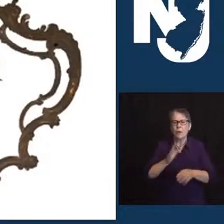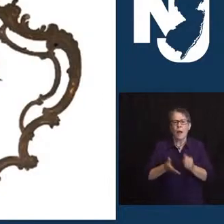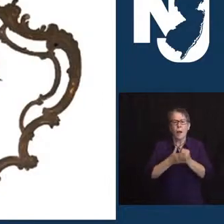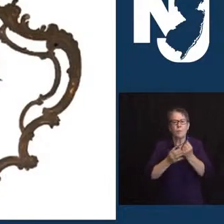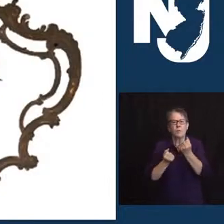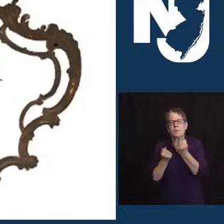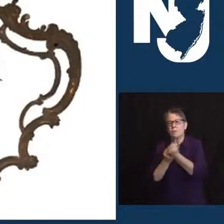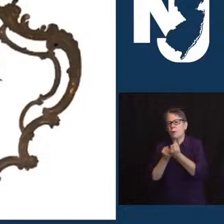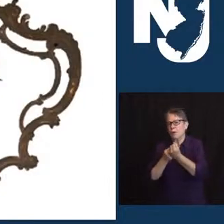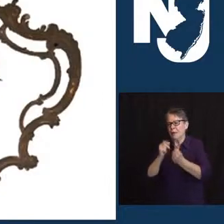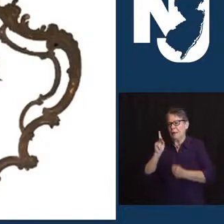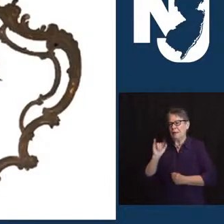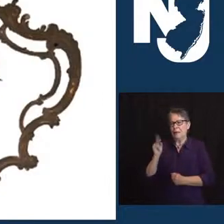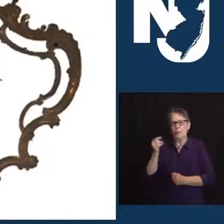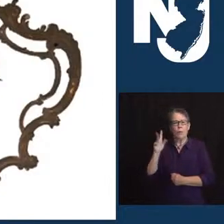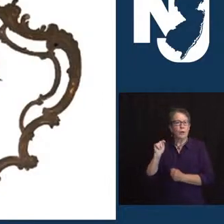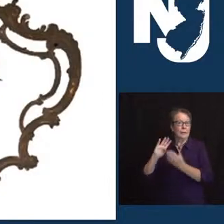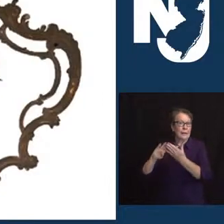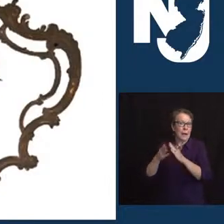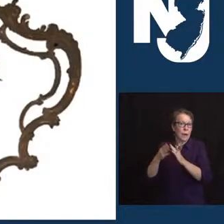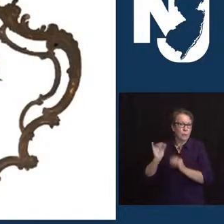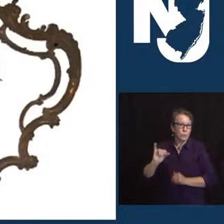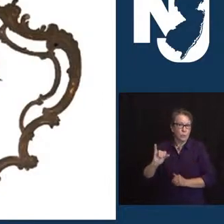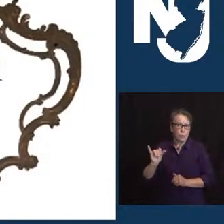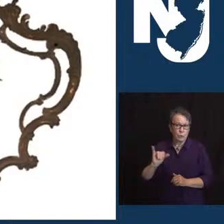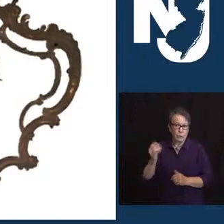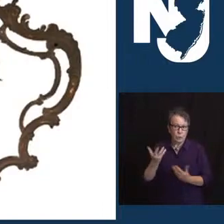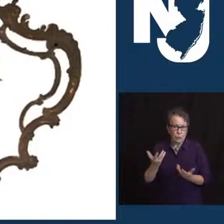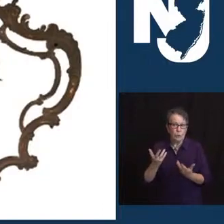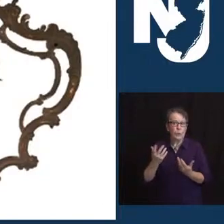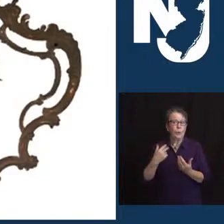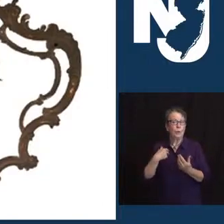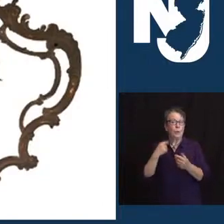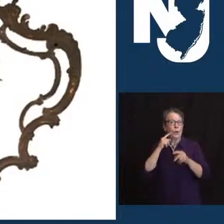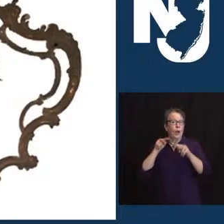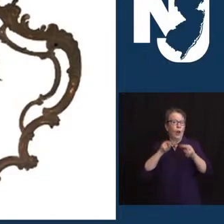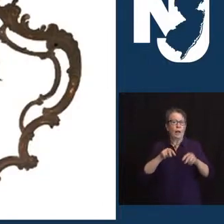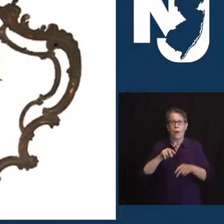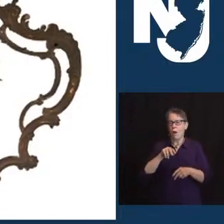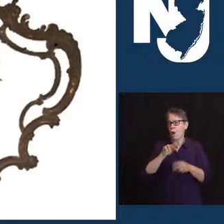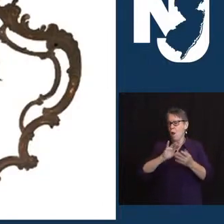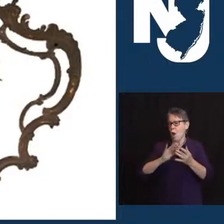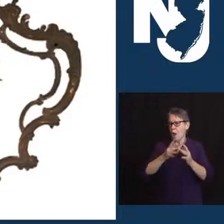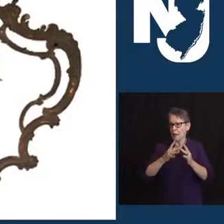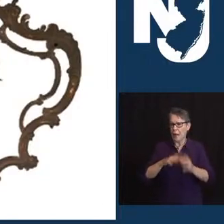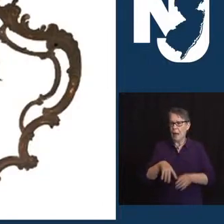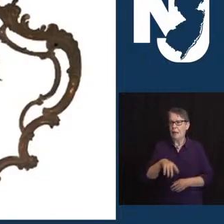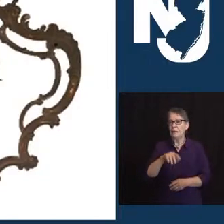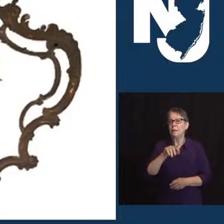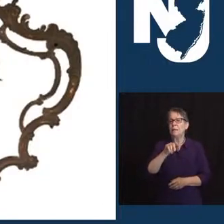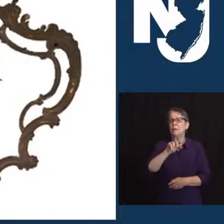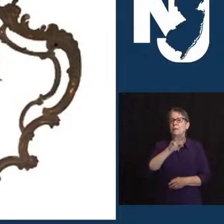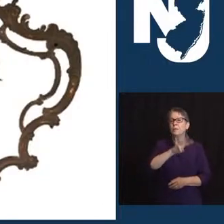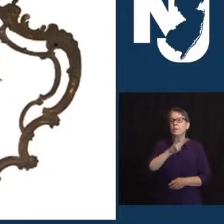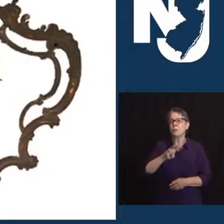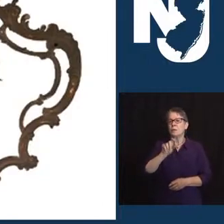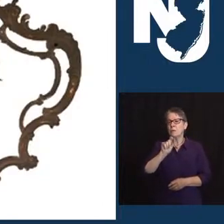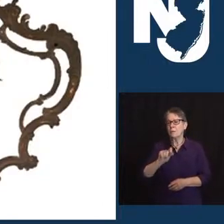Gerber Salon either online at the incredibly creative website address of gerbersalon.com,